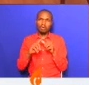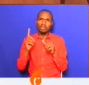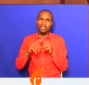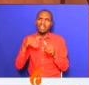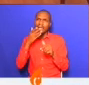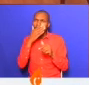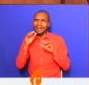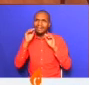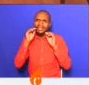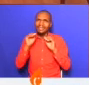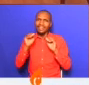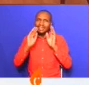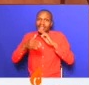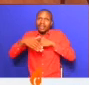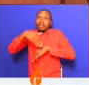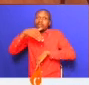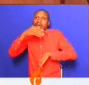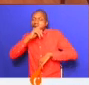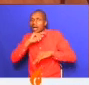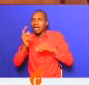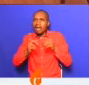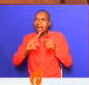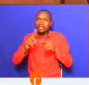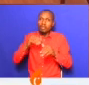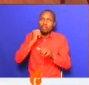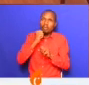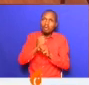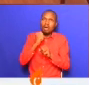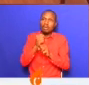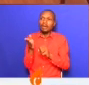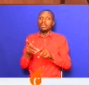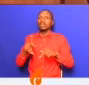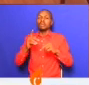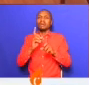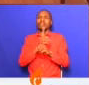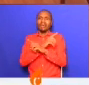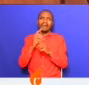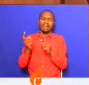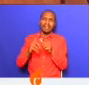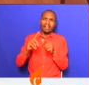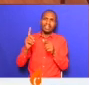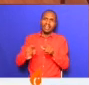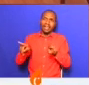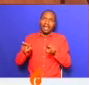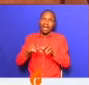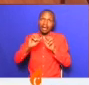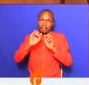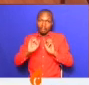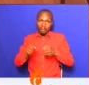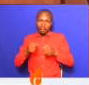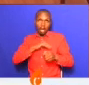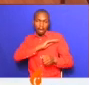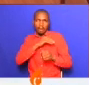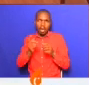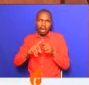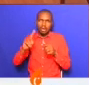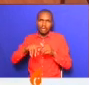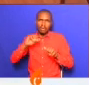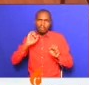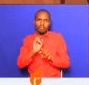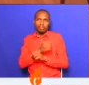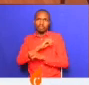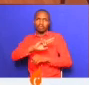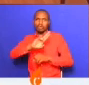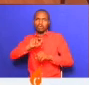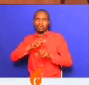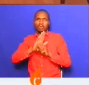teach in the university. He can work anywhere. So with the powers we have, let us not use them.